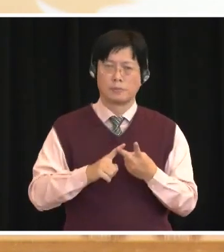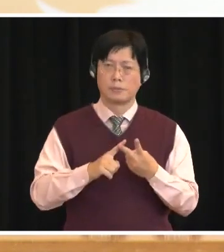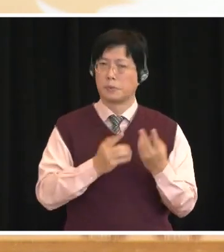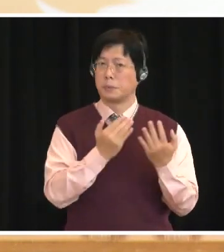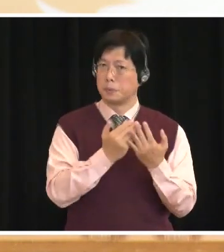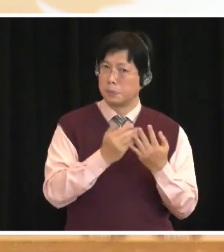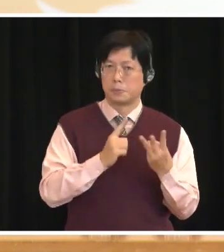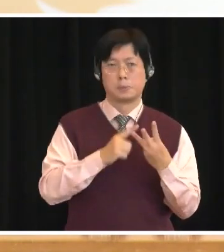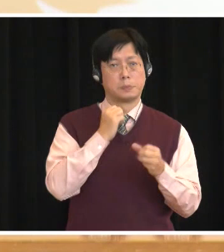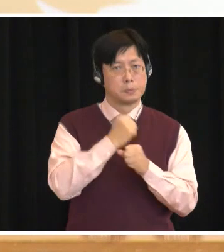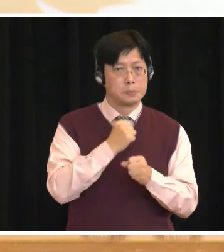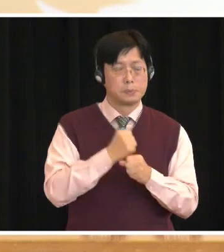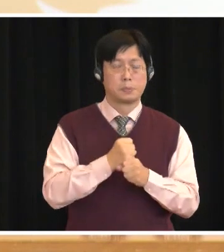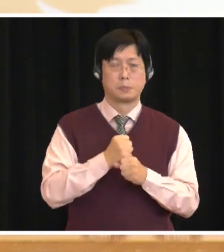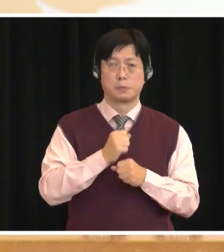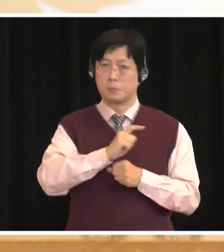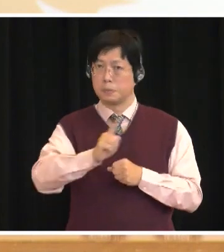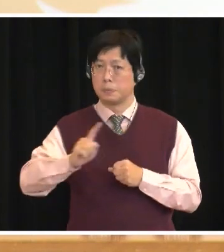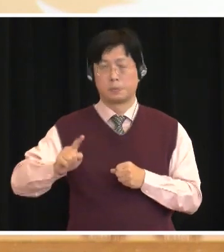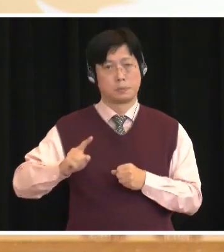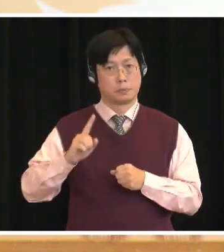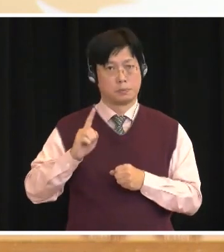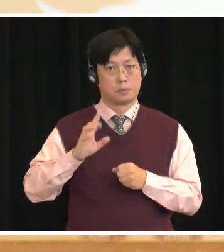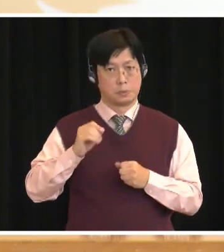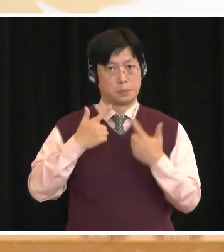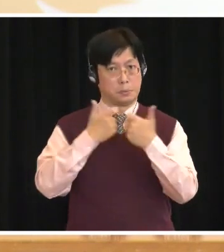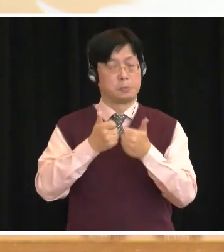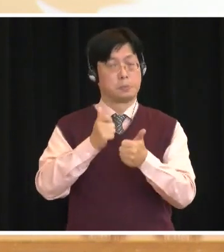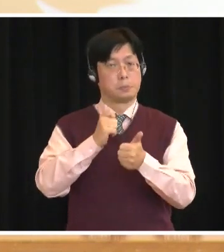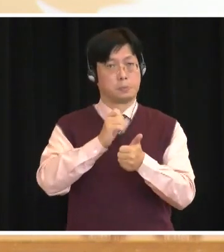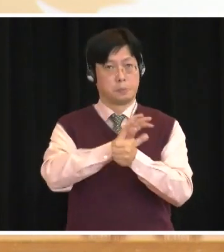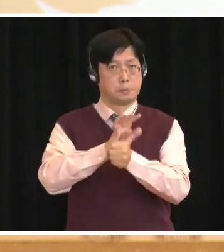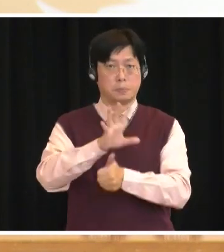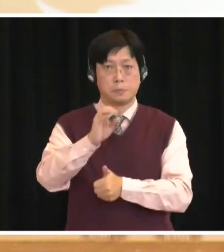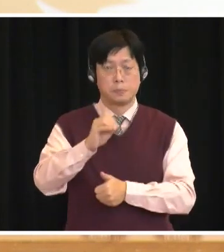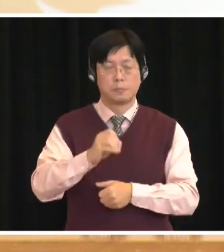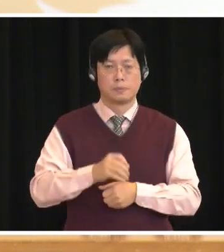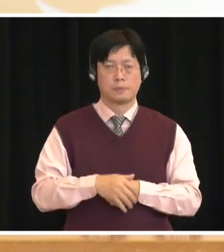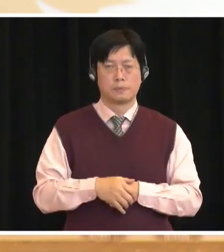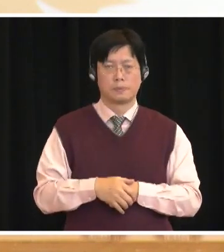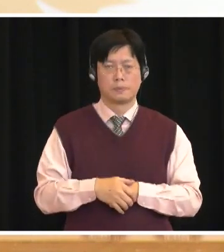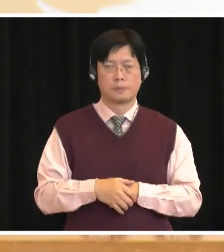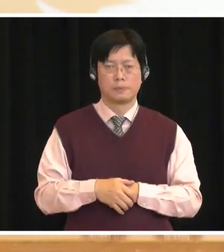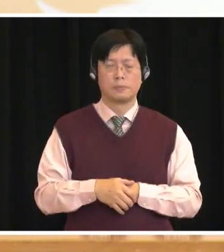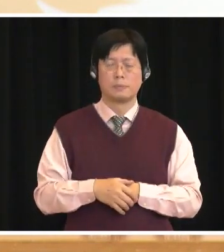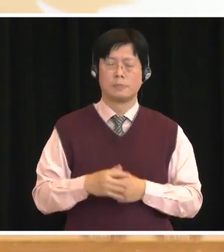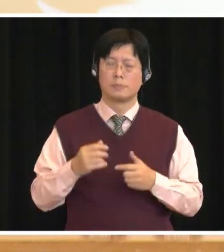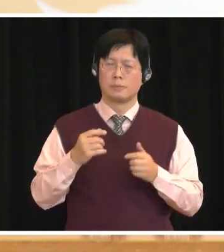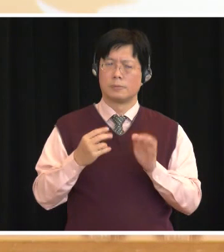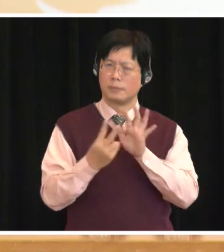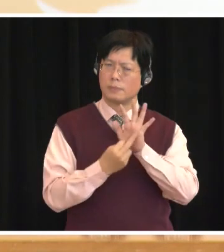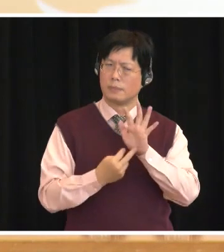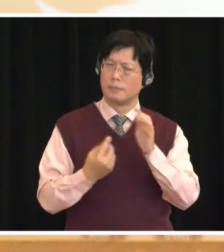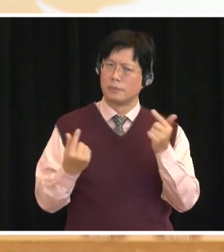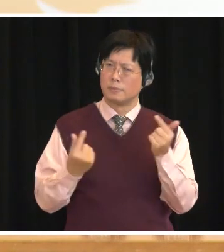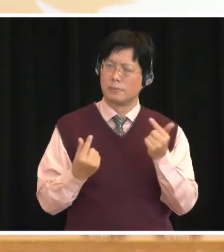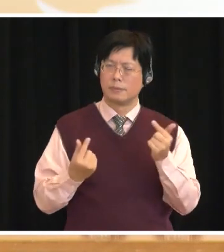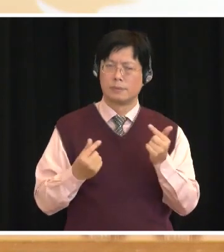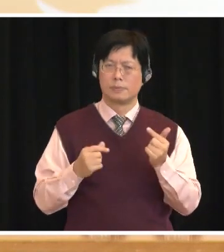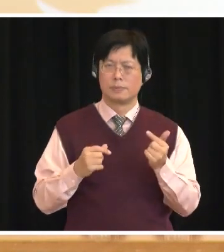there a probation officer, a juvenile probation